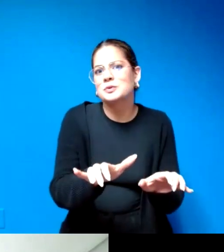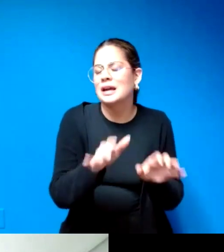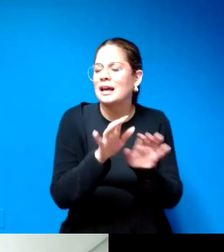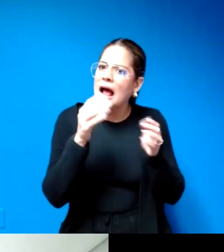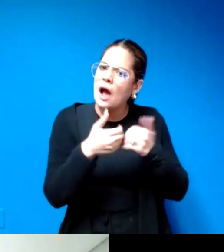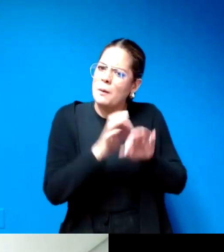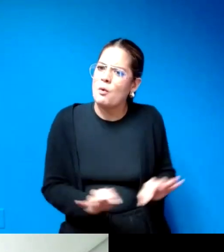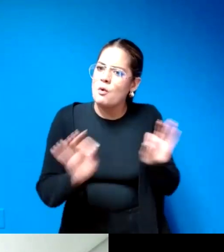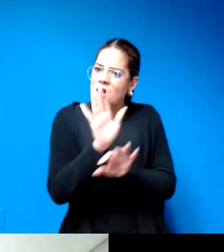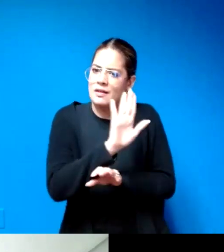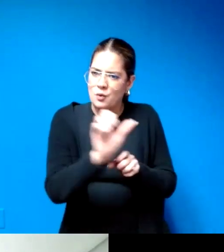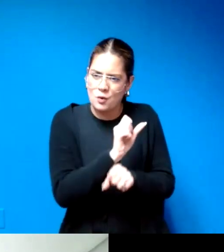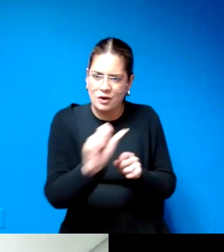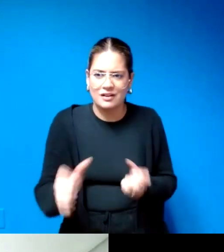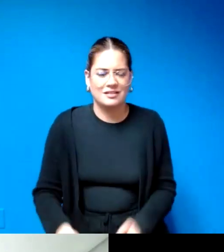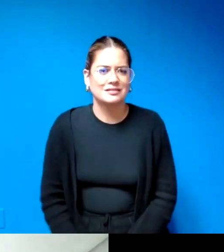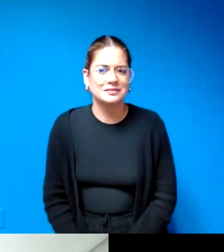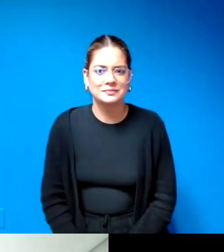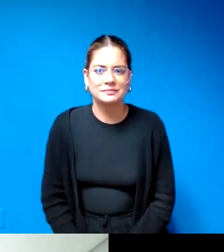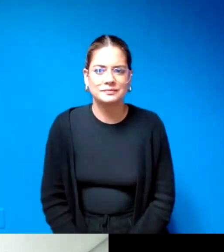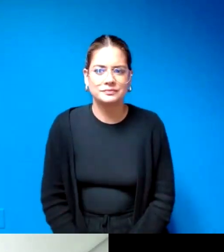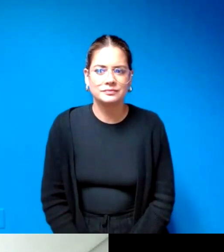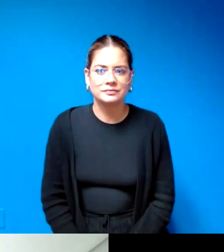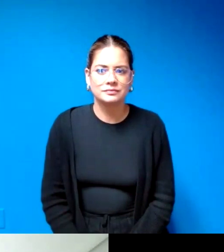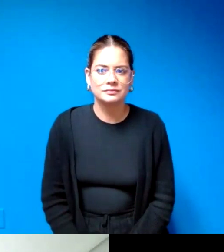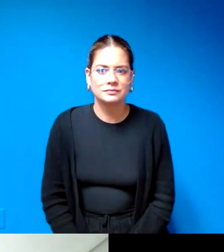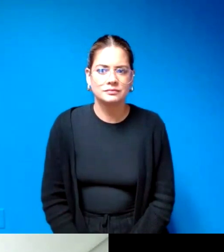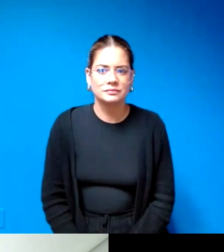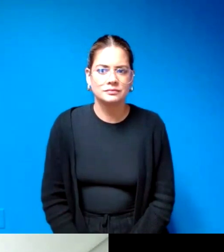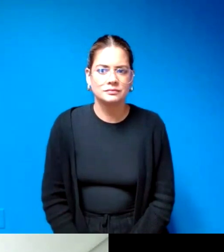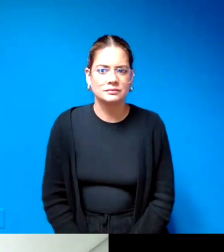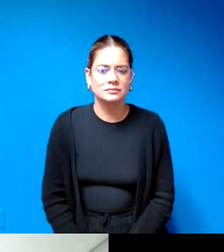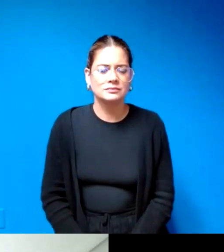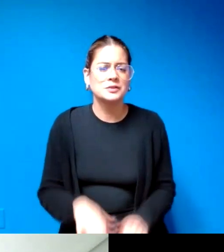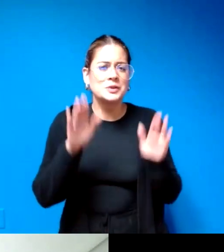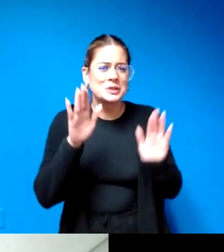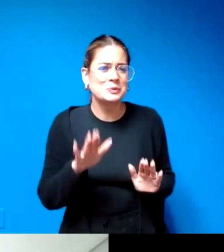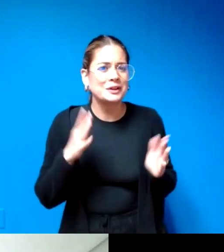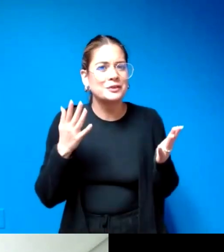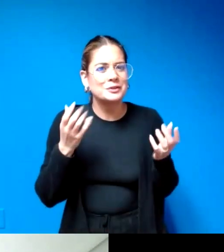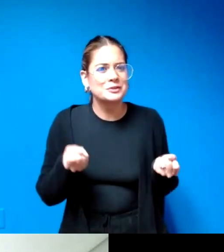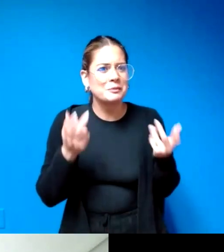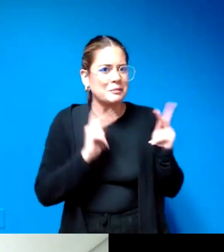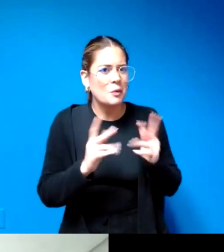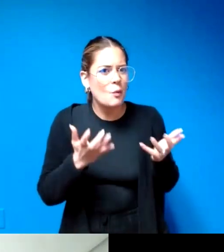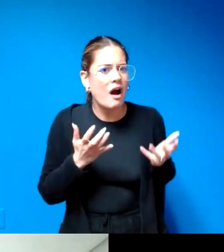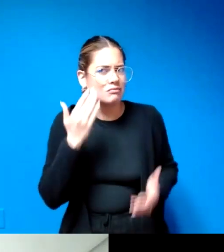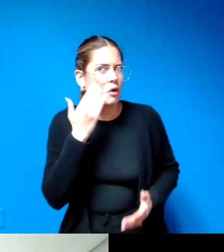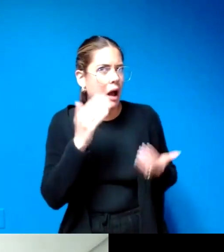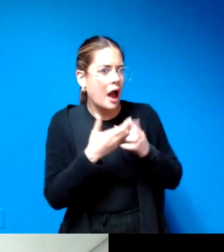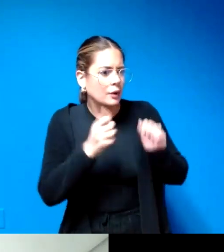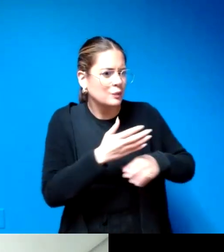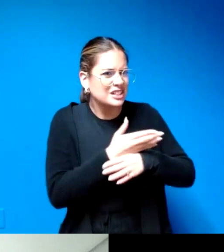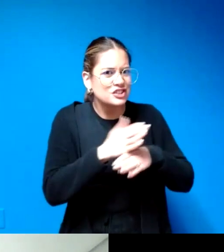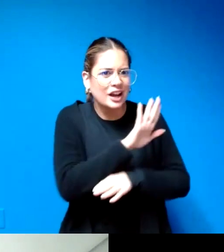work. Really just wonderful. A lot of people are asking about how they share this knowledge more